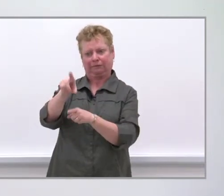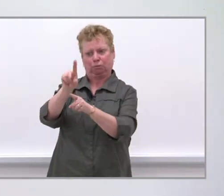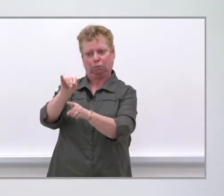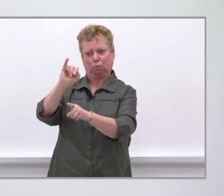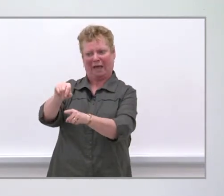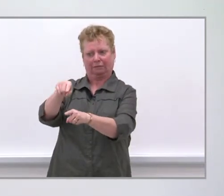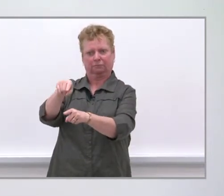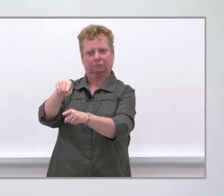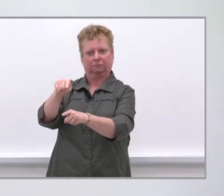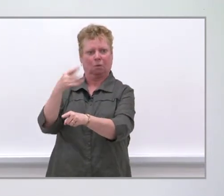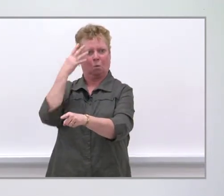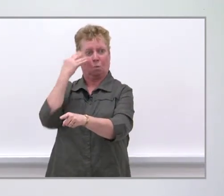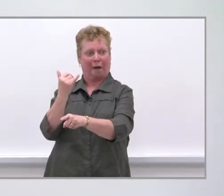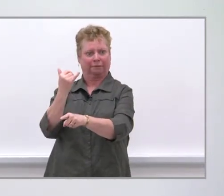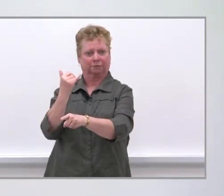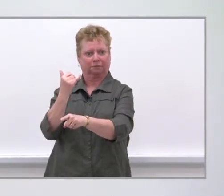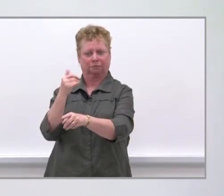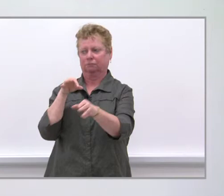done.